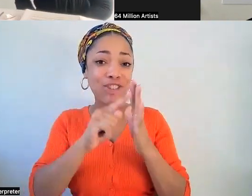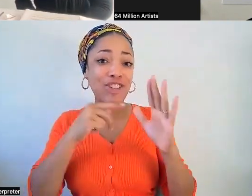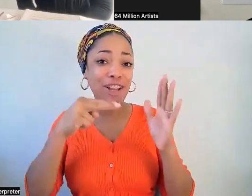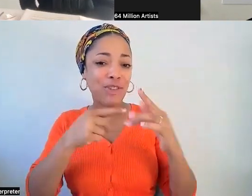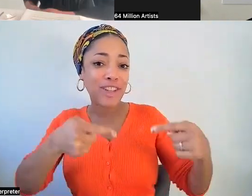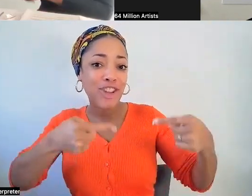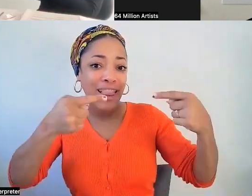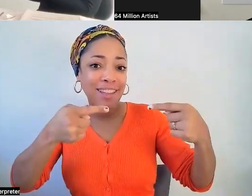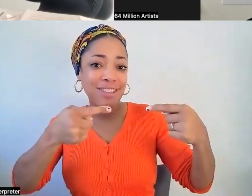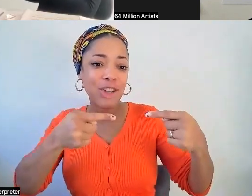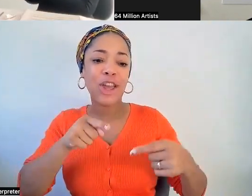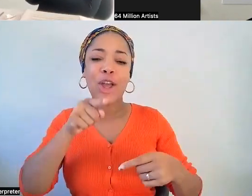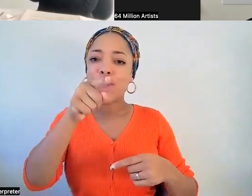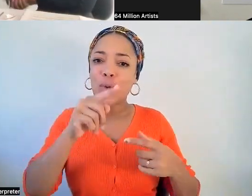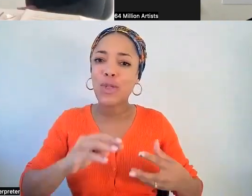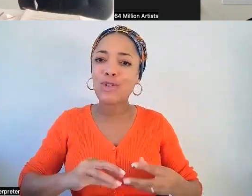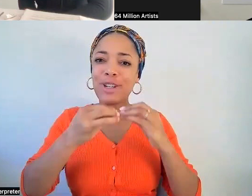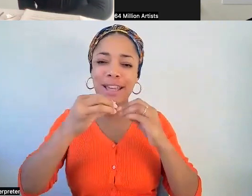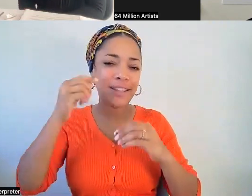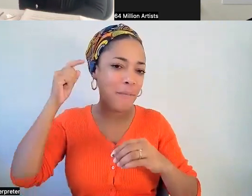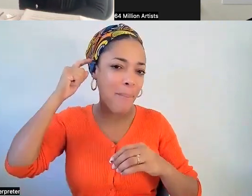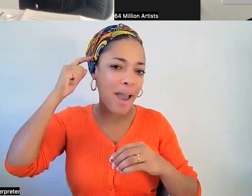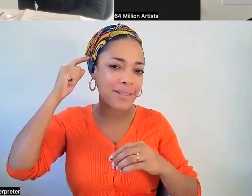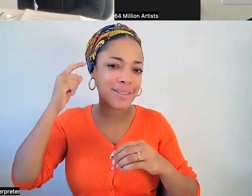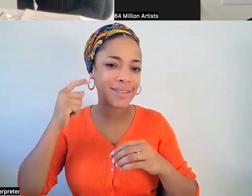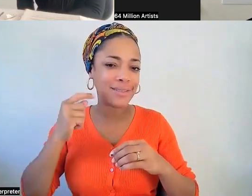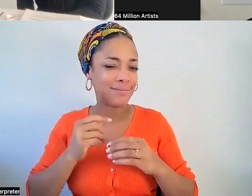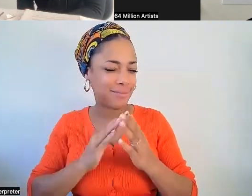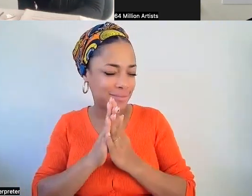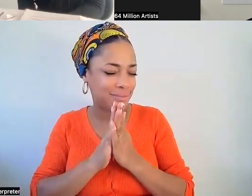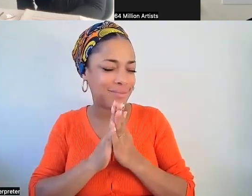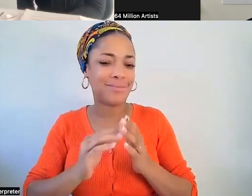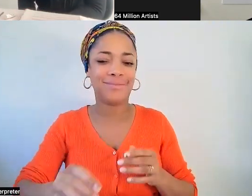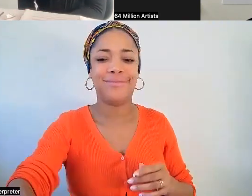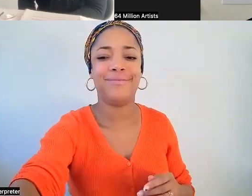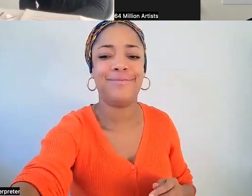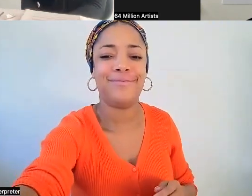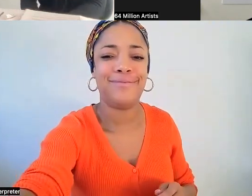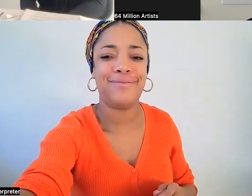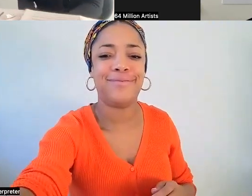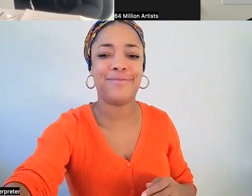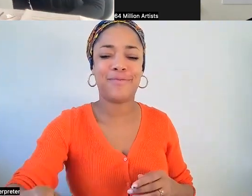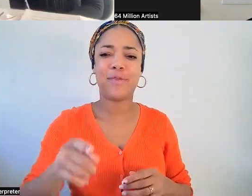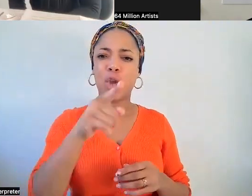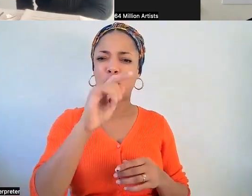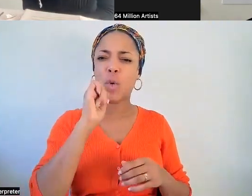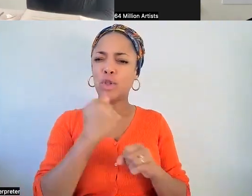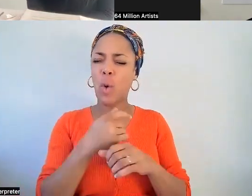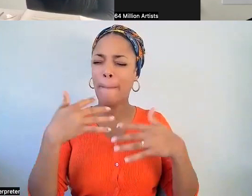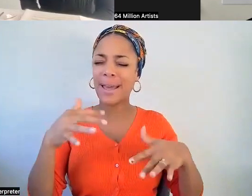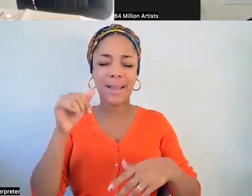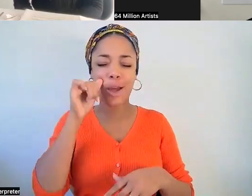And you are the creative mind behind our creative prompt today. Right. Okay. I'll do my best. Oh, you're going to do amazing. I already believe